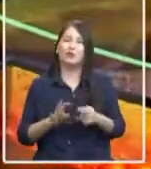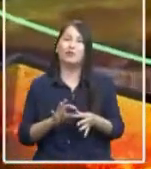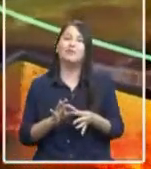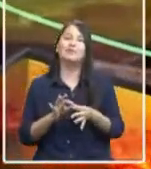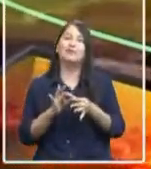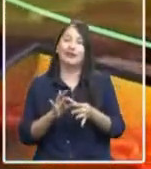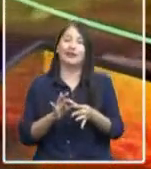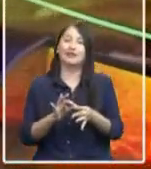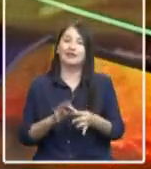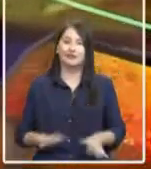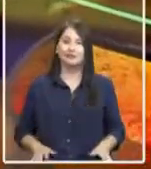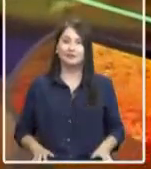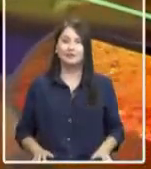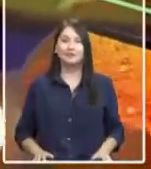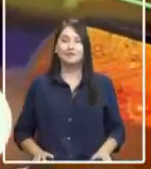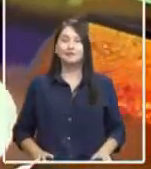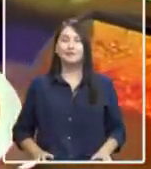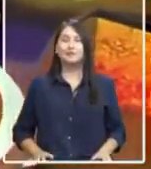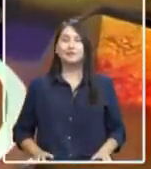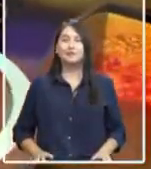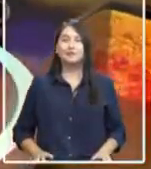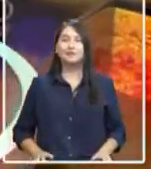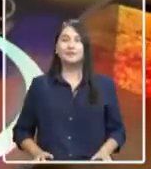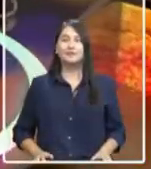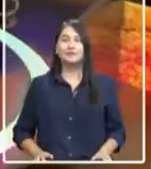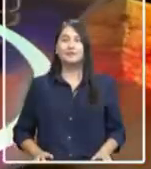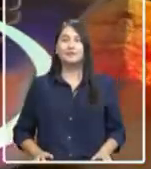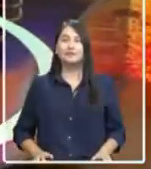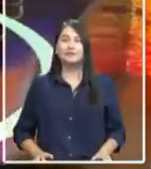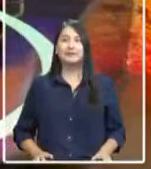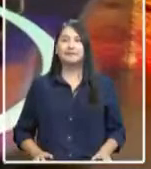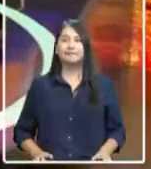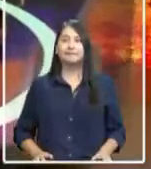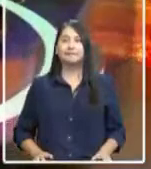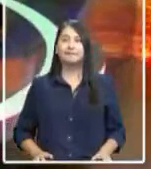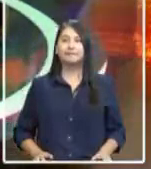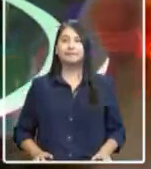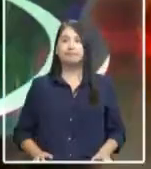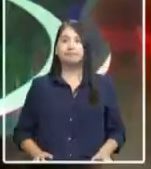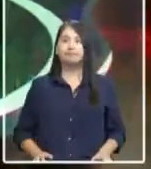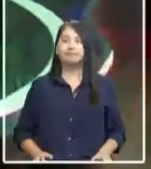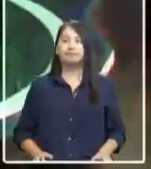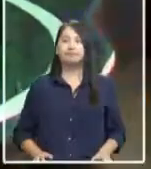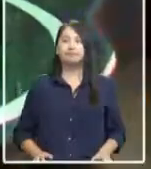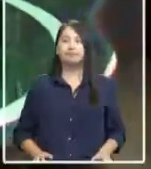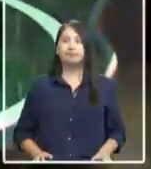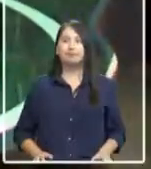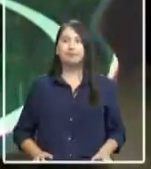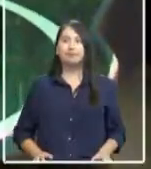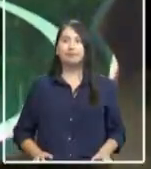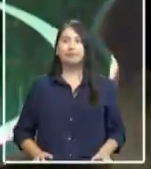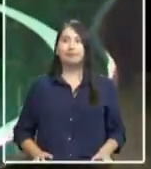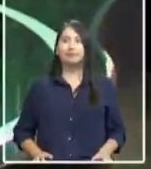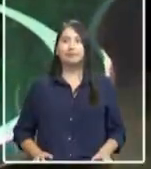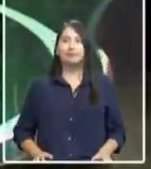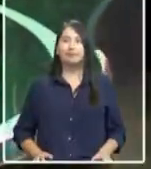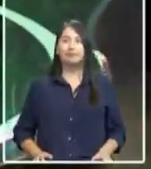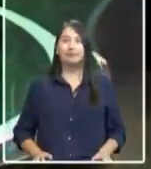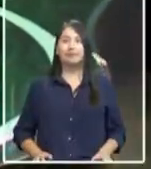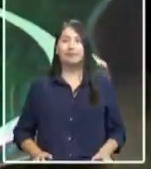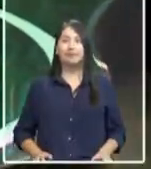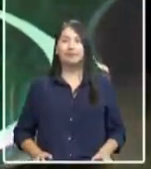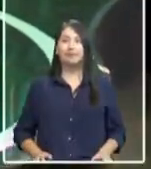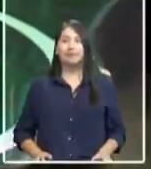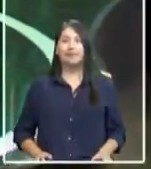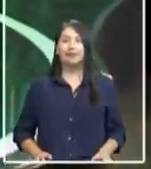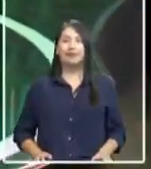Muchas gracias, Daniel, por esta interesante conversación en un tema tan relevante al mismo tiempo en nuestro país, la